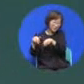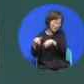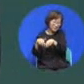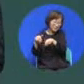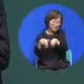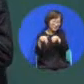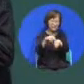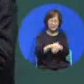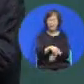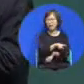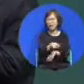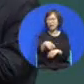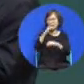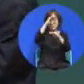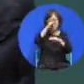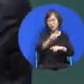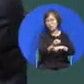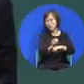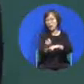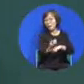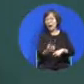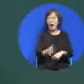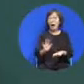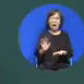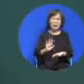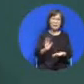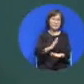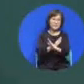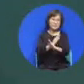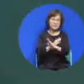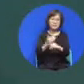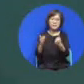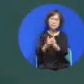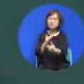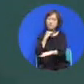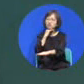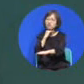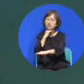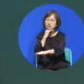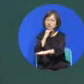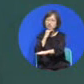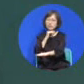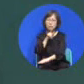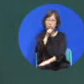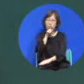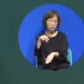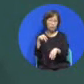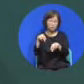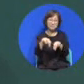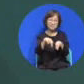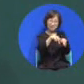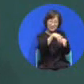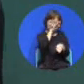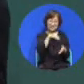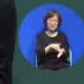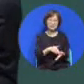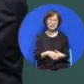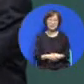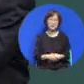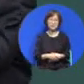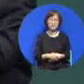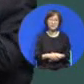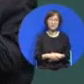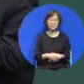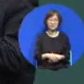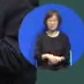knew that if he takes his servants with him to the mountains, then immediately that they will say something about what he was about to do.